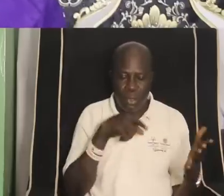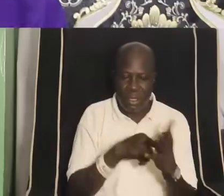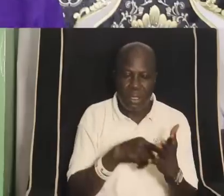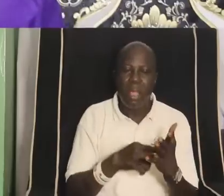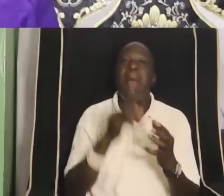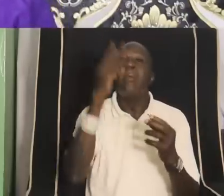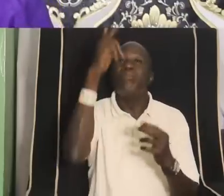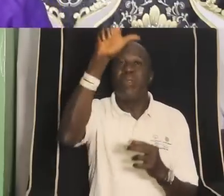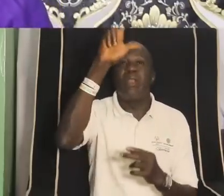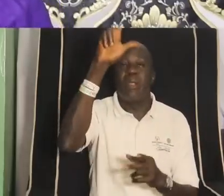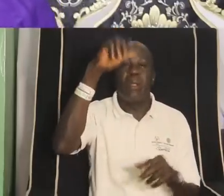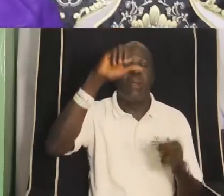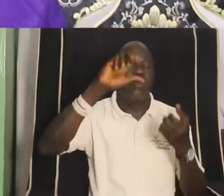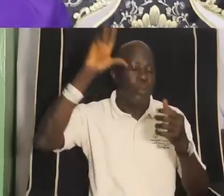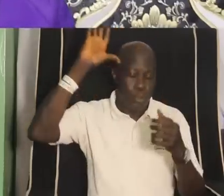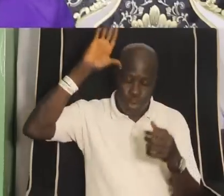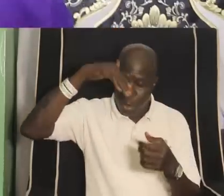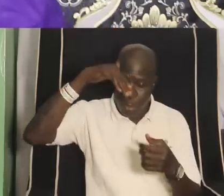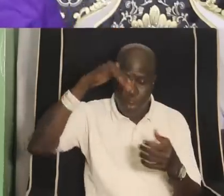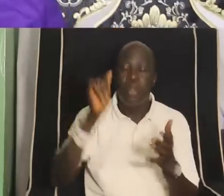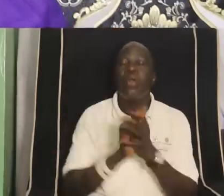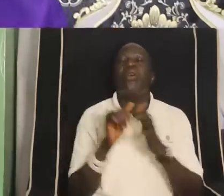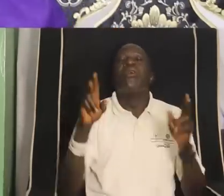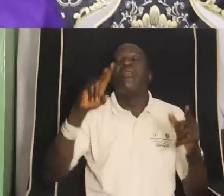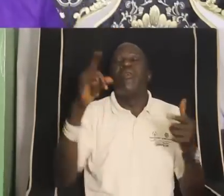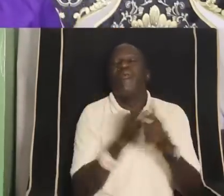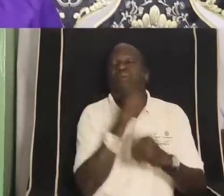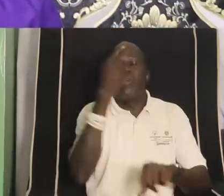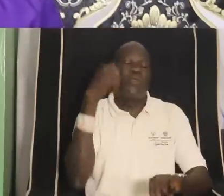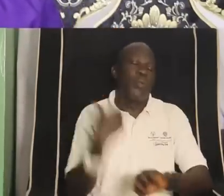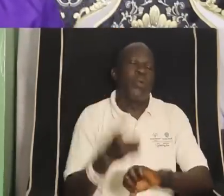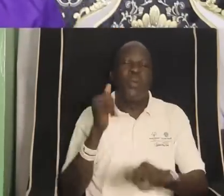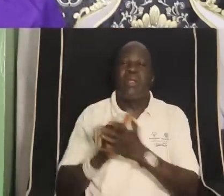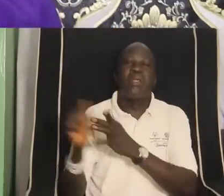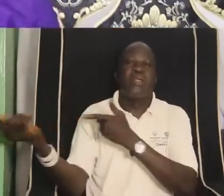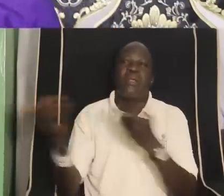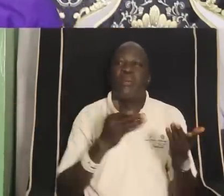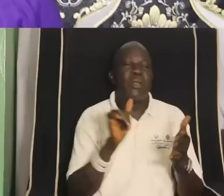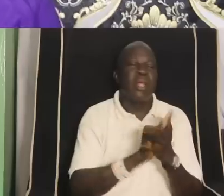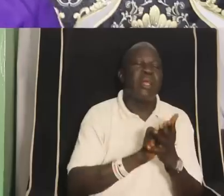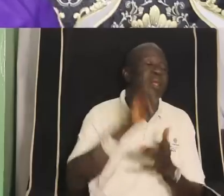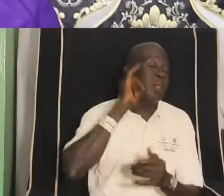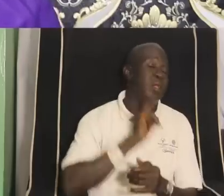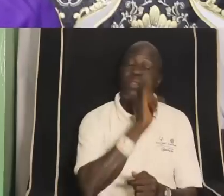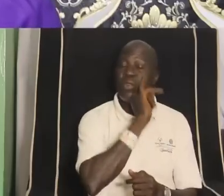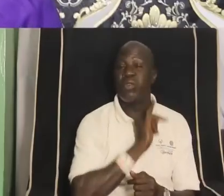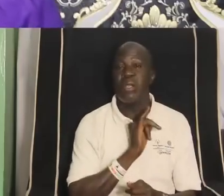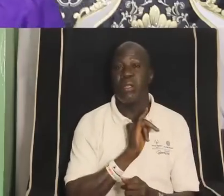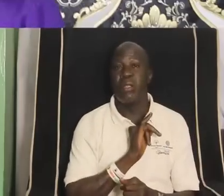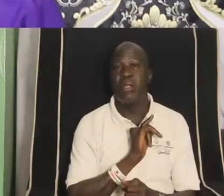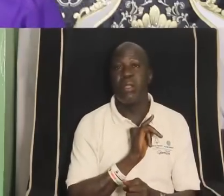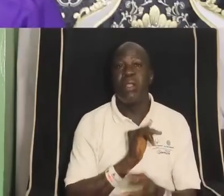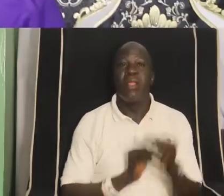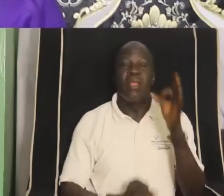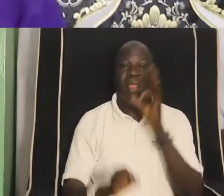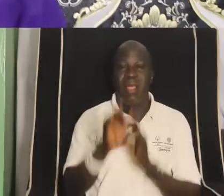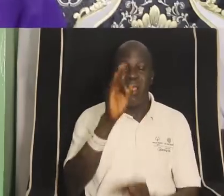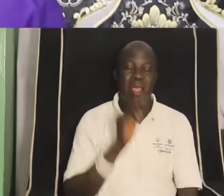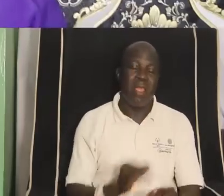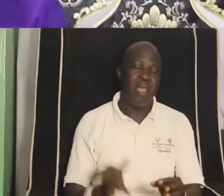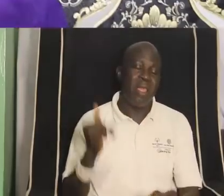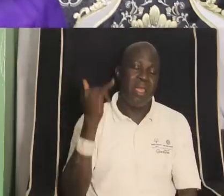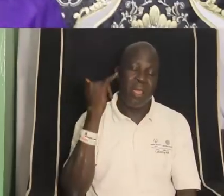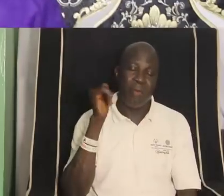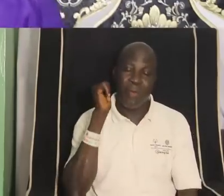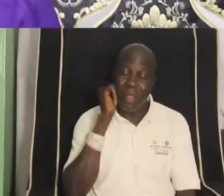Wàhálà mẹ́ta ló dalẹ̀. He caused three troubles. Wàhálà àkọ́kọ́ ni pé. The first problem was that. Ní Israeli. In the land of Israel. Tí ọmọbìnrin kan bá